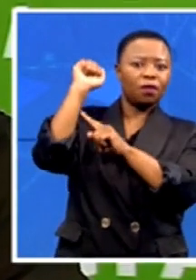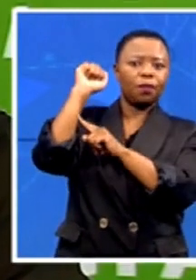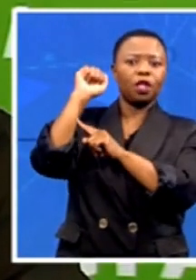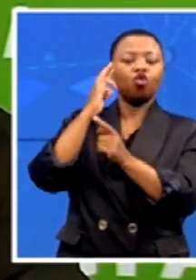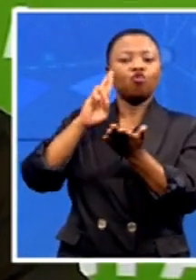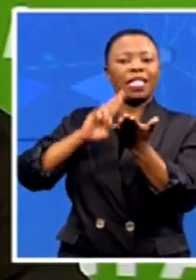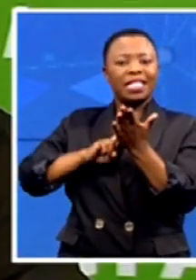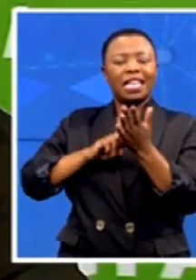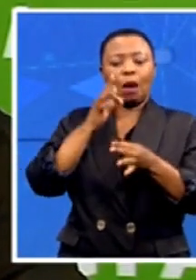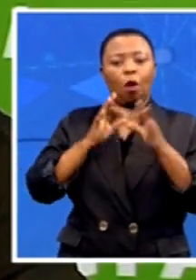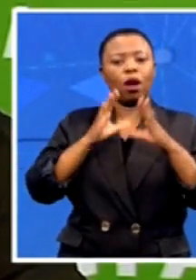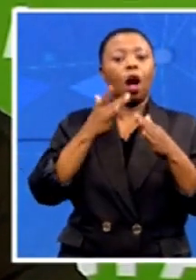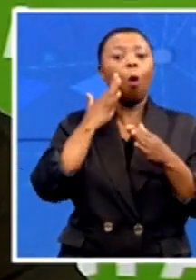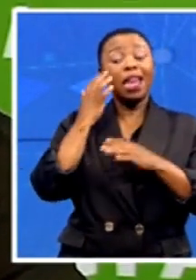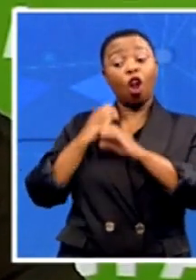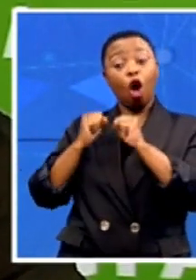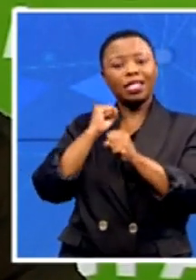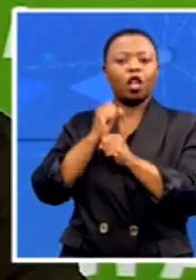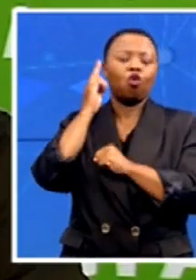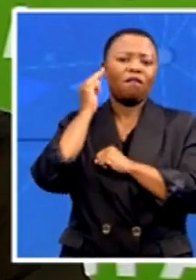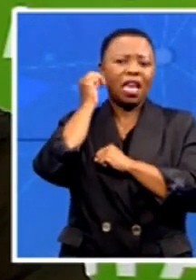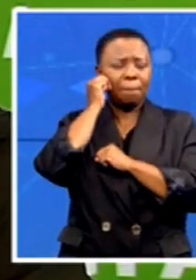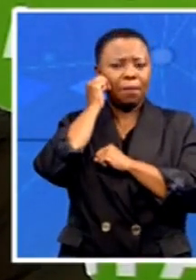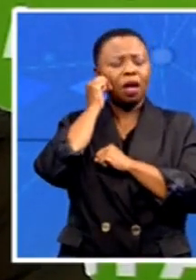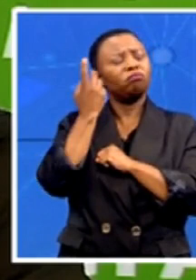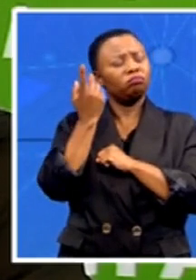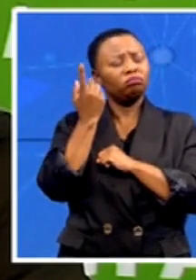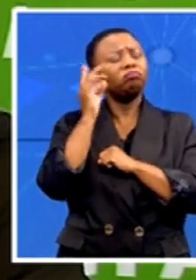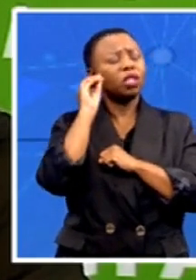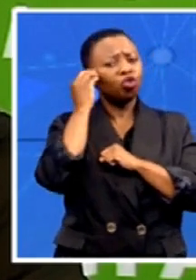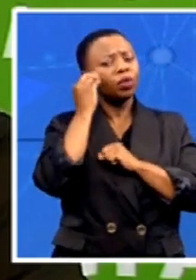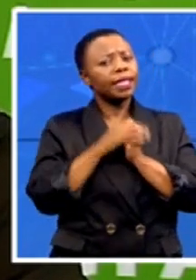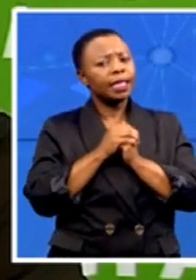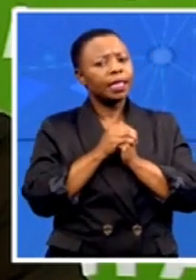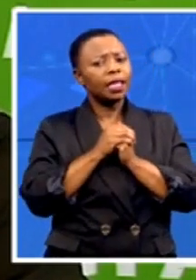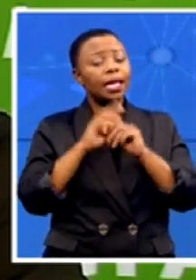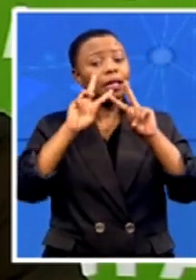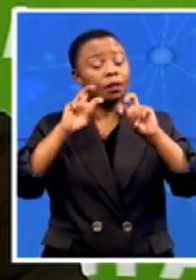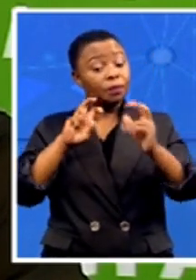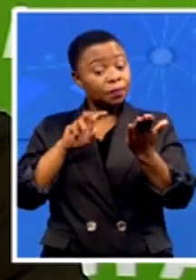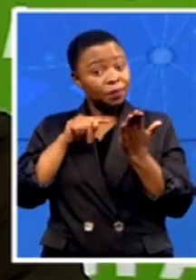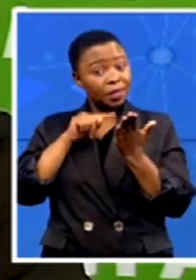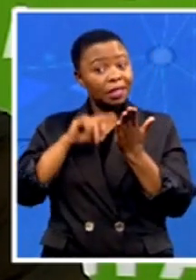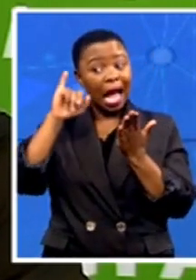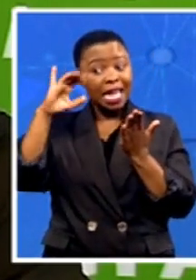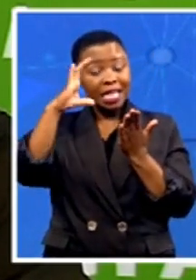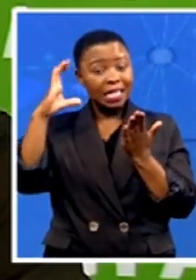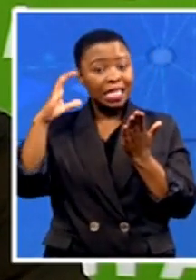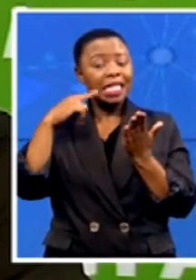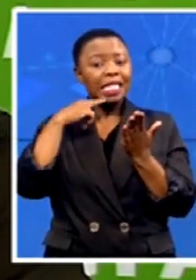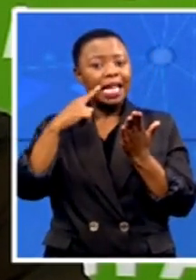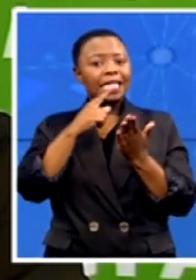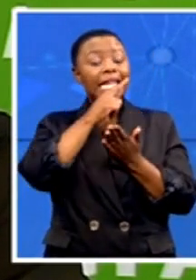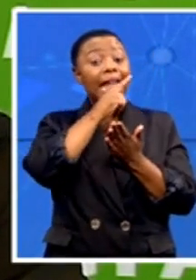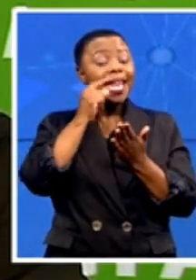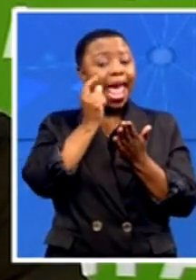year. Interestingly, it is this study of the IEC that says it is the name and the abbreviated name of the party that